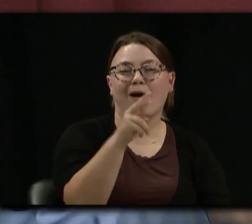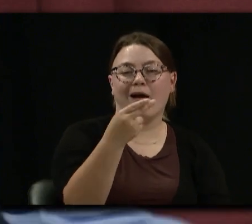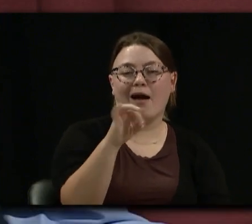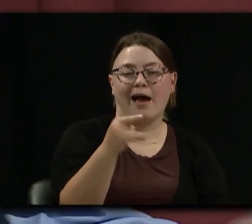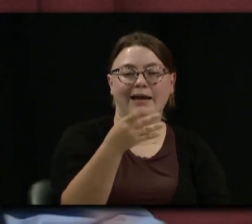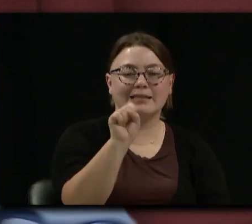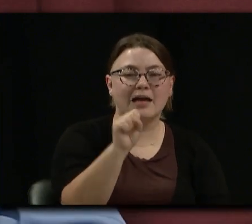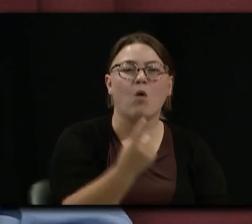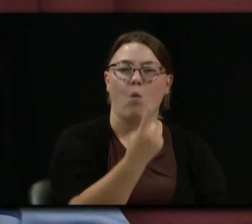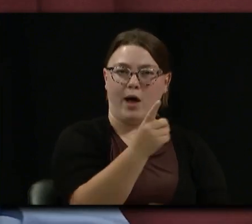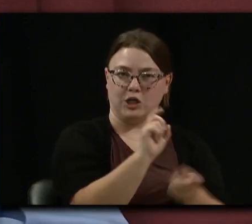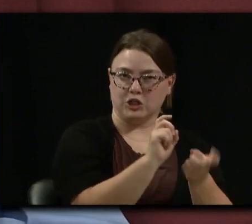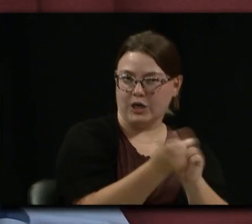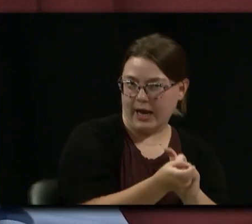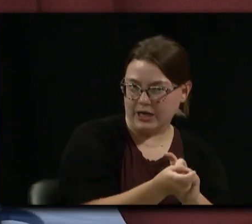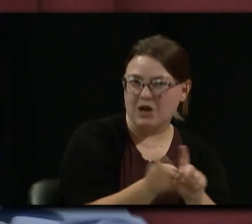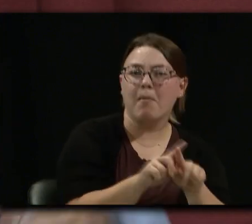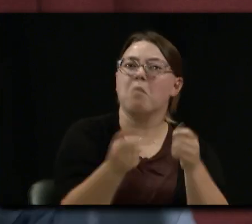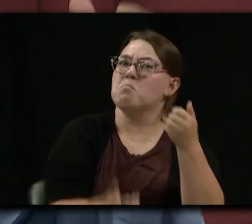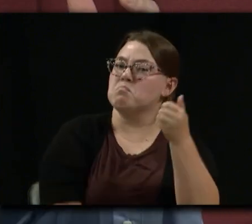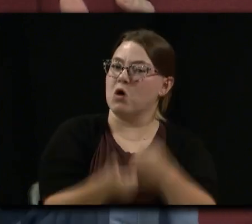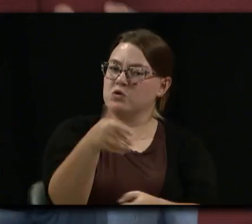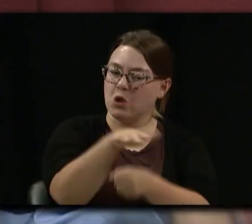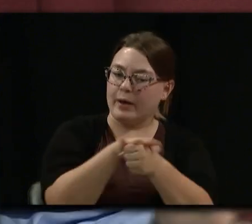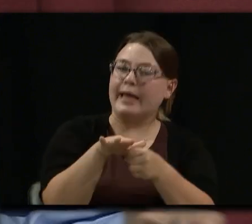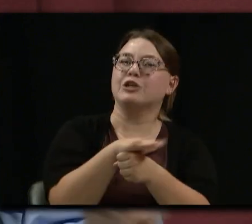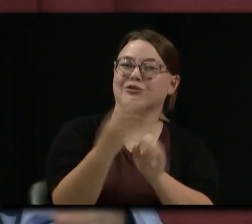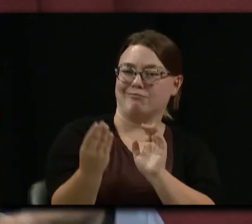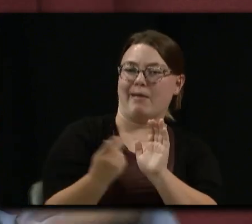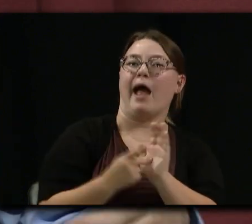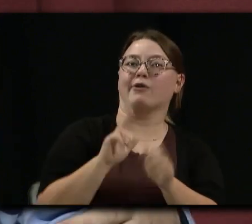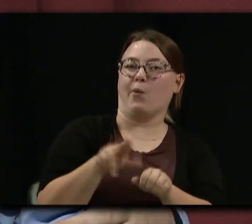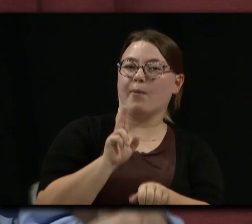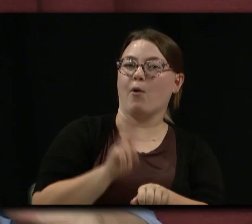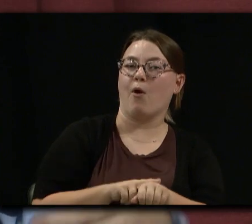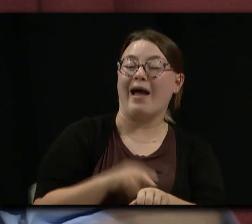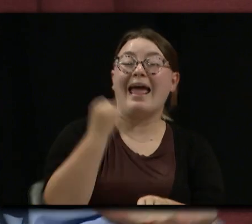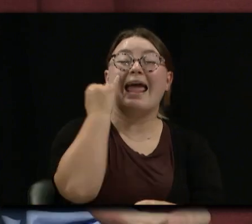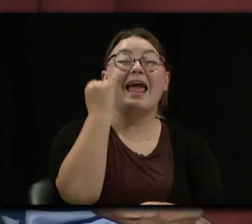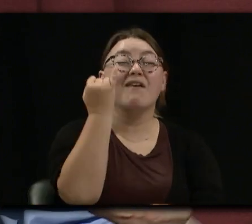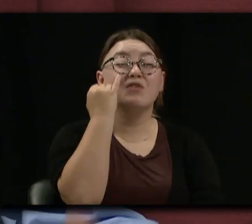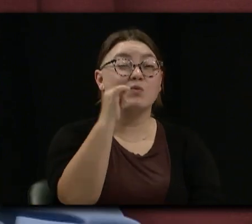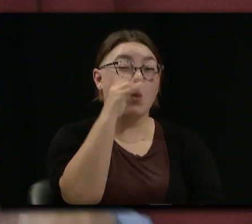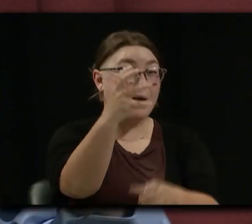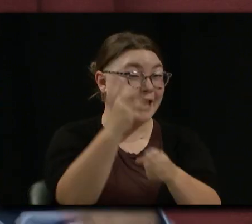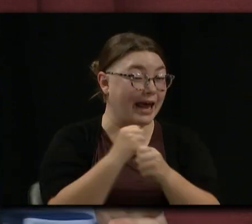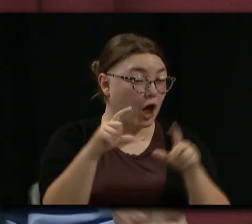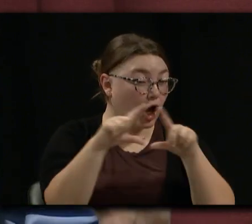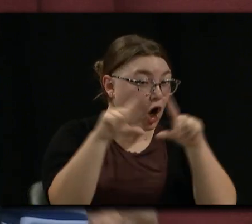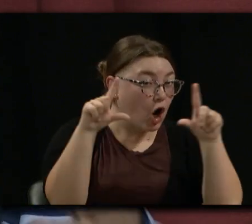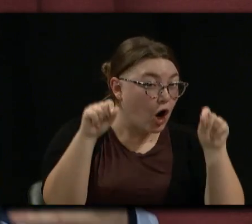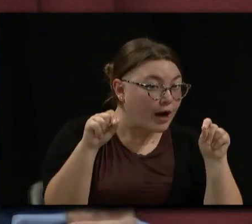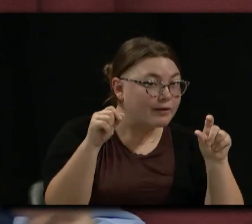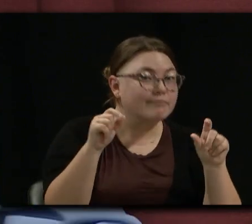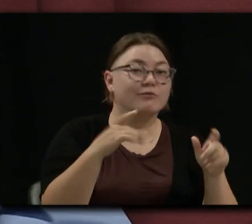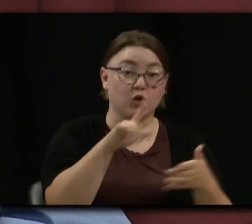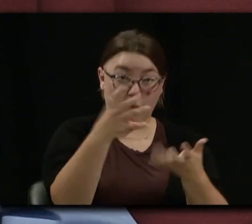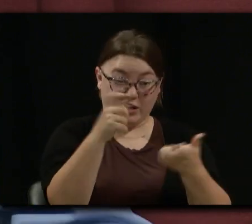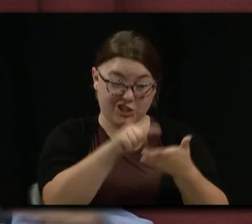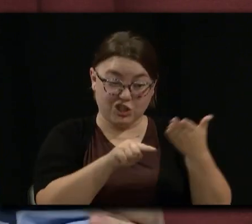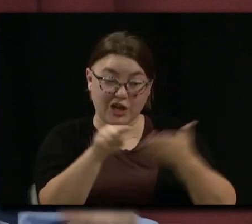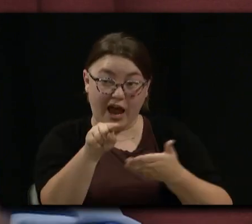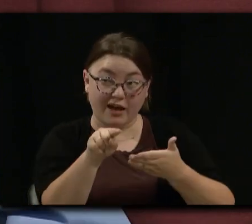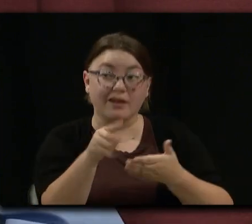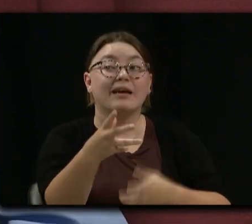locations are back to their original ones. But if you don't get a postcard and you want to double check, just get online, check our